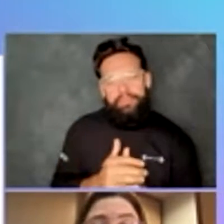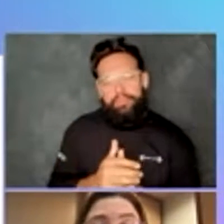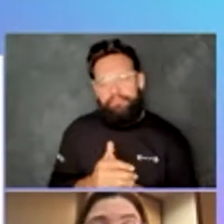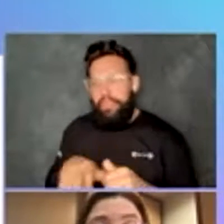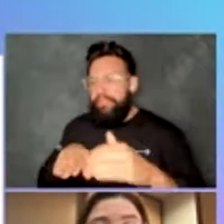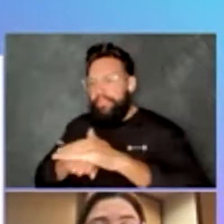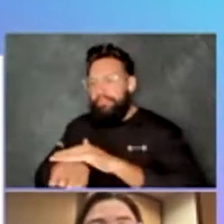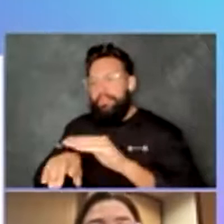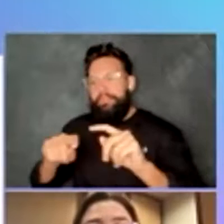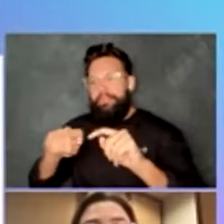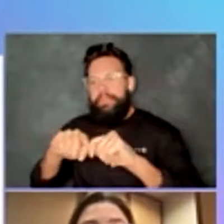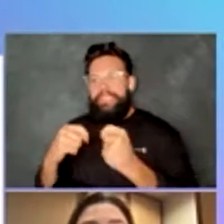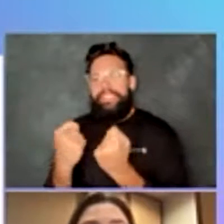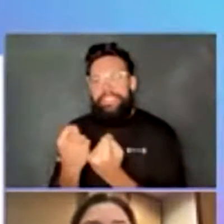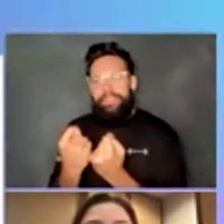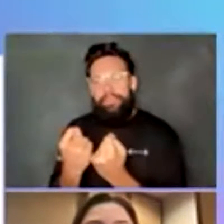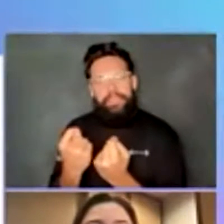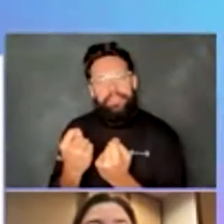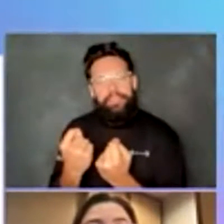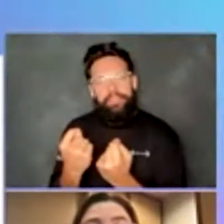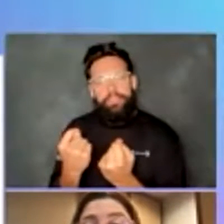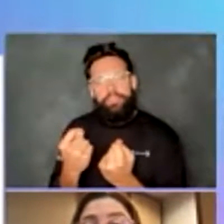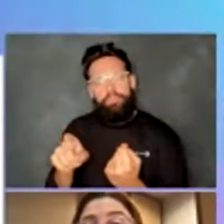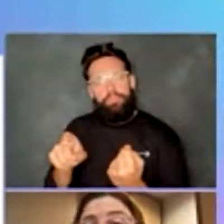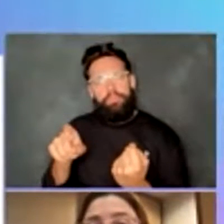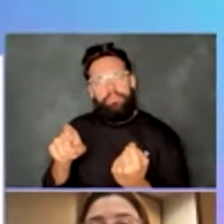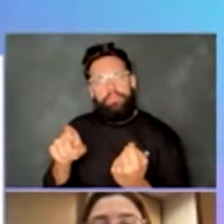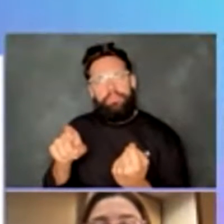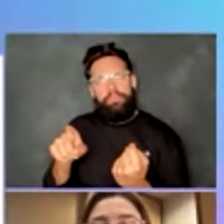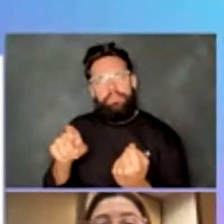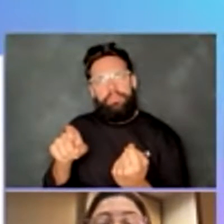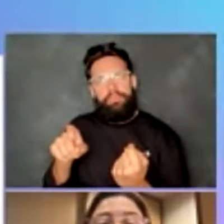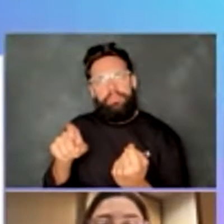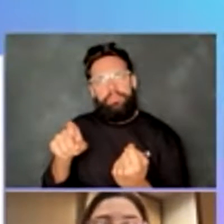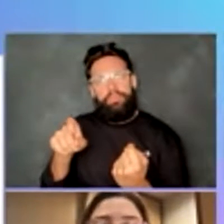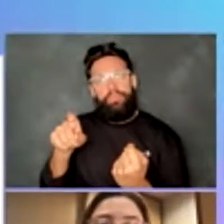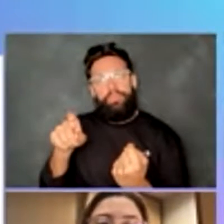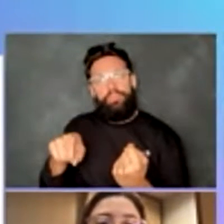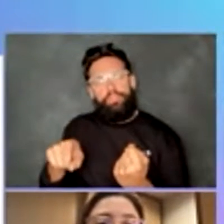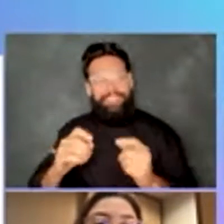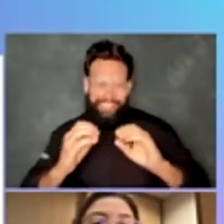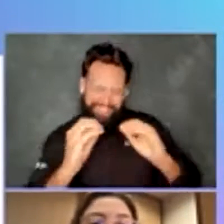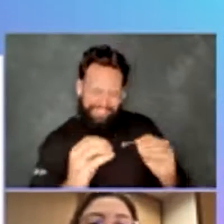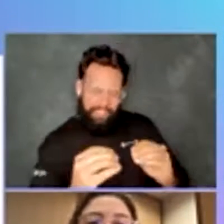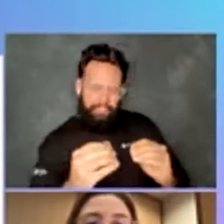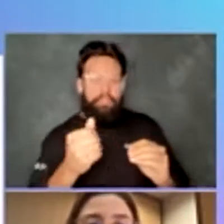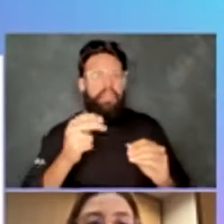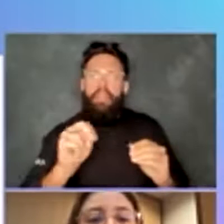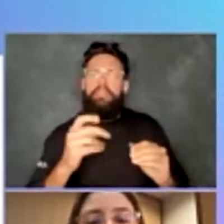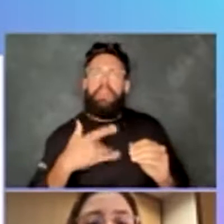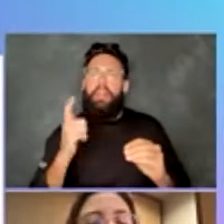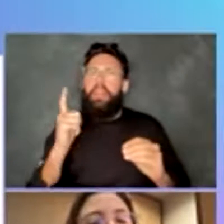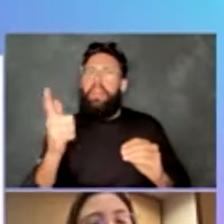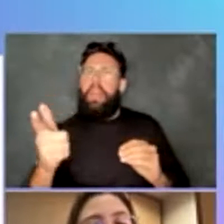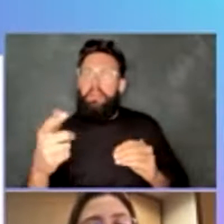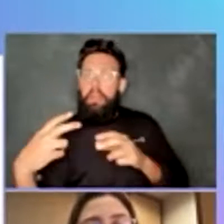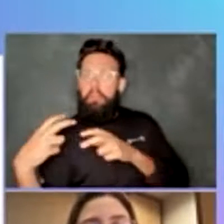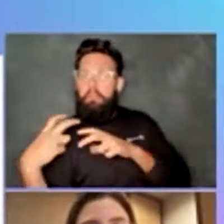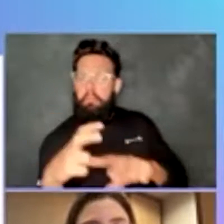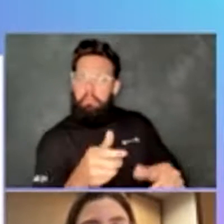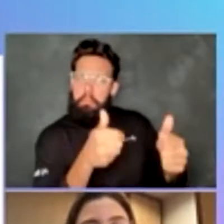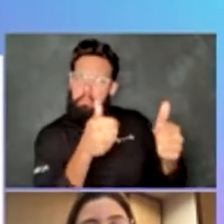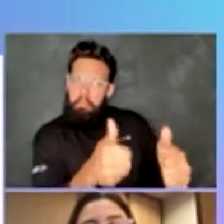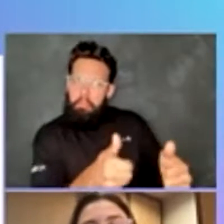themselves redundant. So the needs of our advocates are extremely important because they're the people that are going to continue